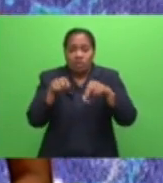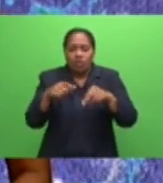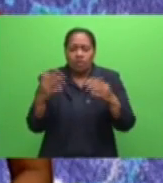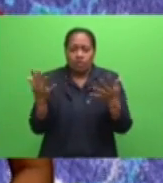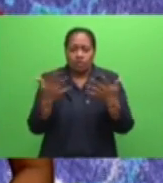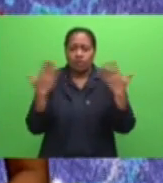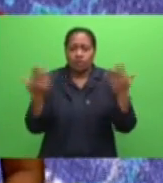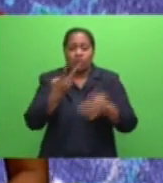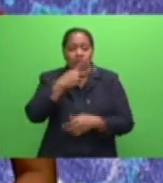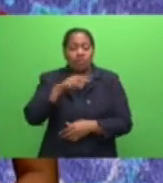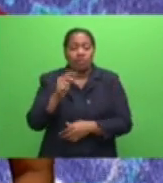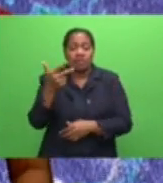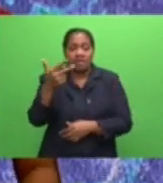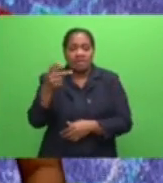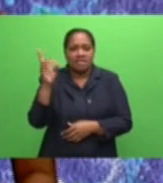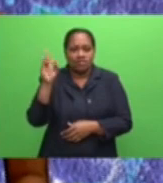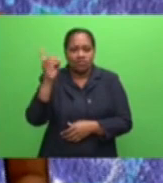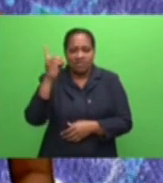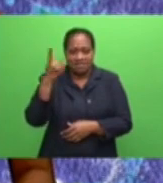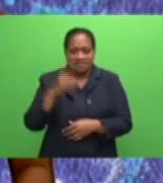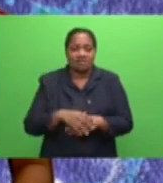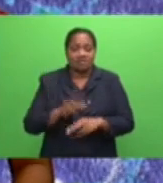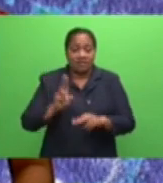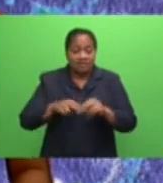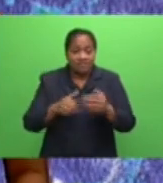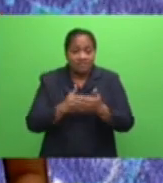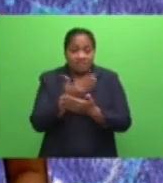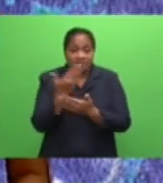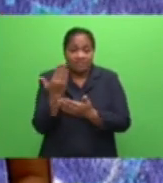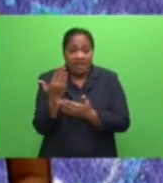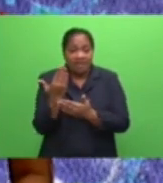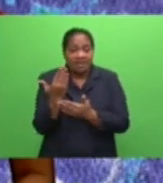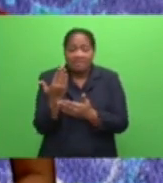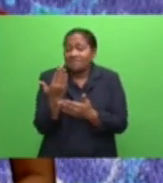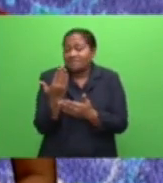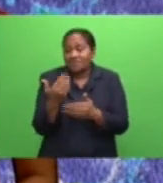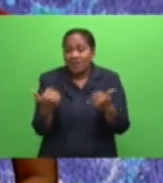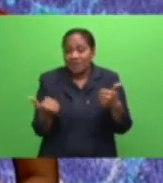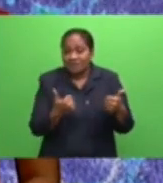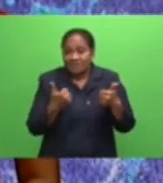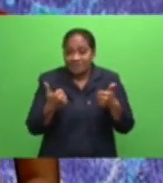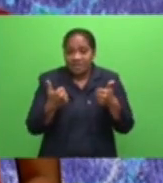degrees. And looking further on to Friday, the jolly good one, the showers will ease and